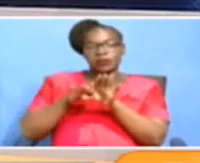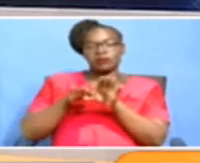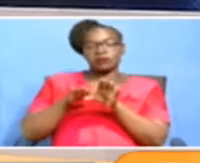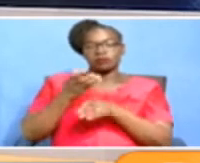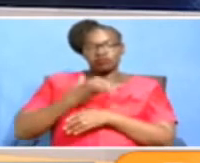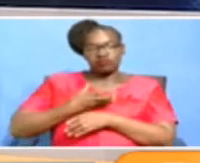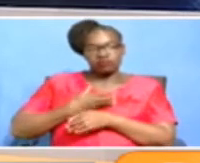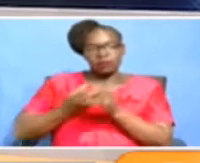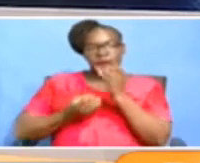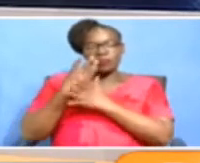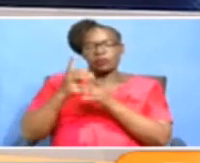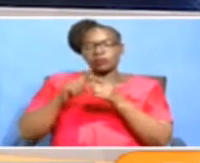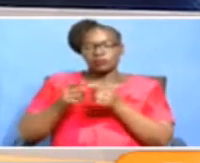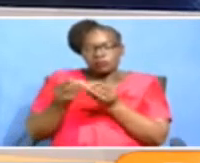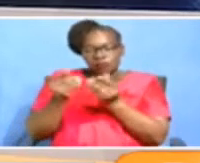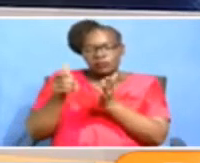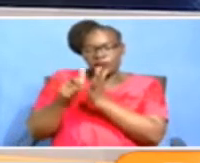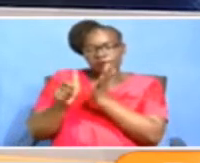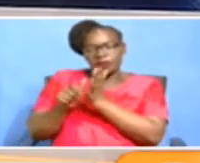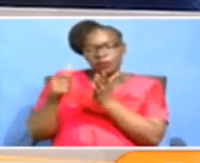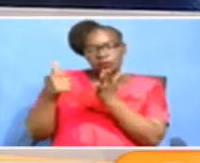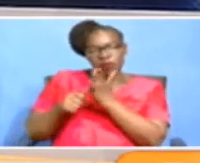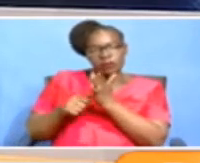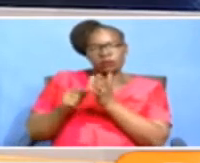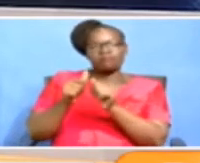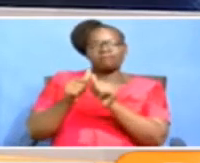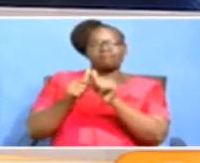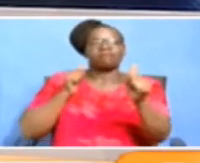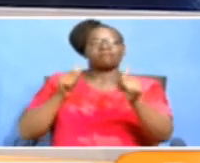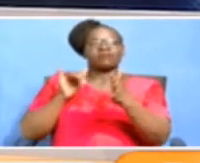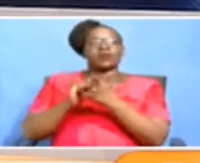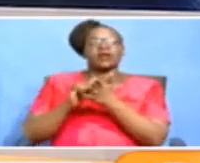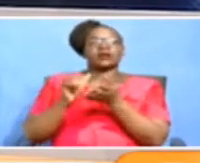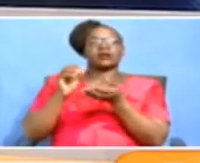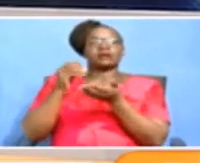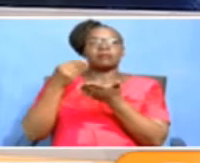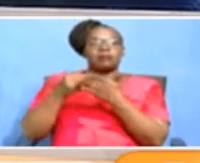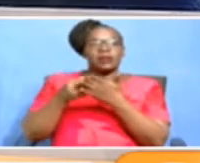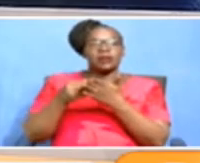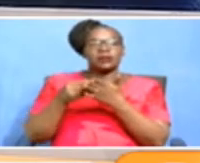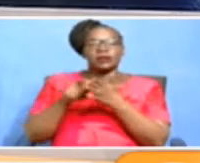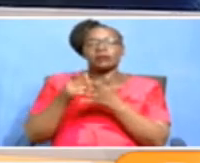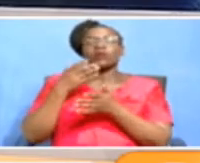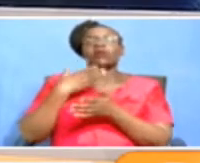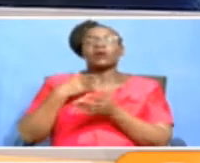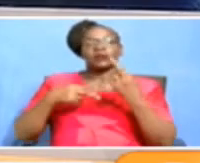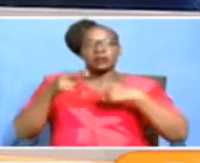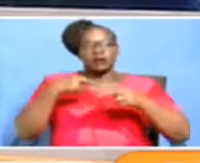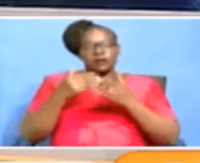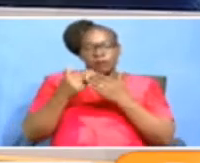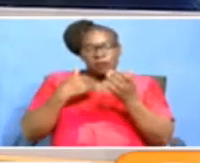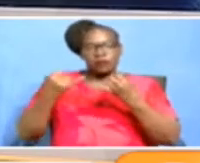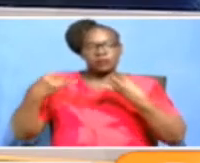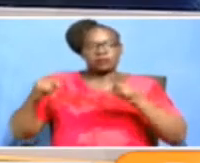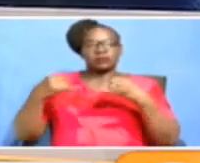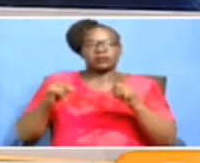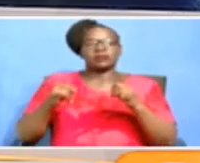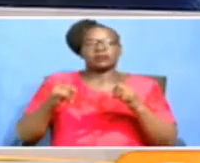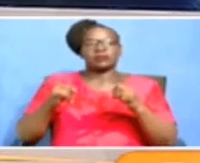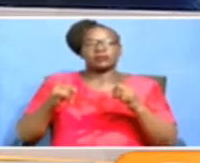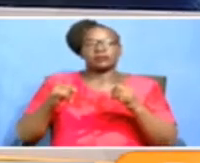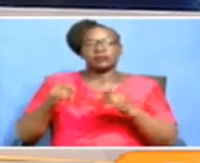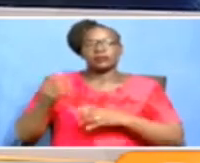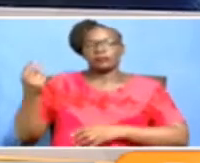force formed to address farmers' woes have rejected the figure and asked for a review before implementation. Mashirima